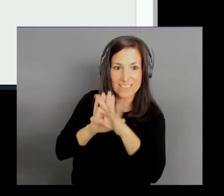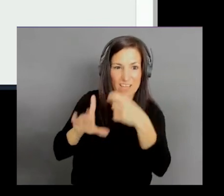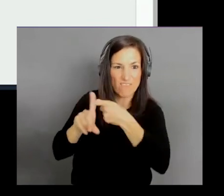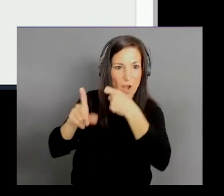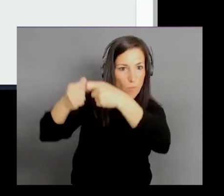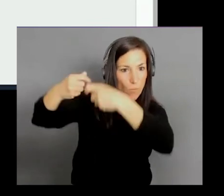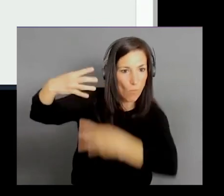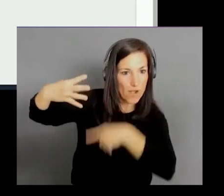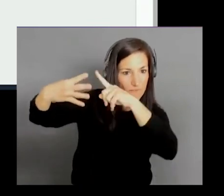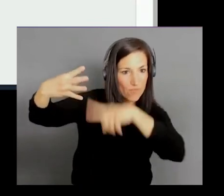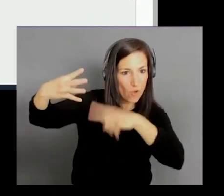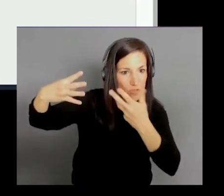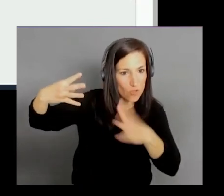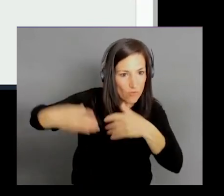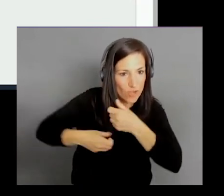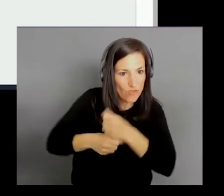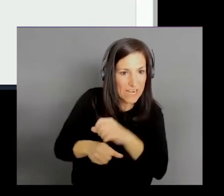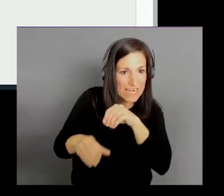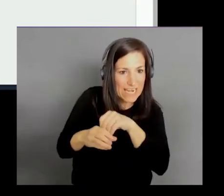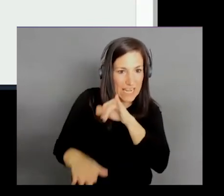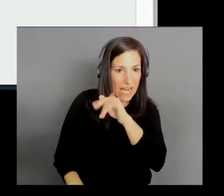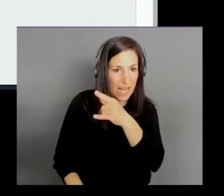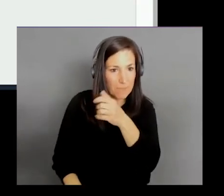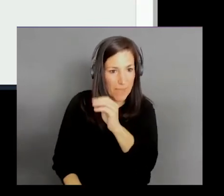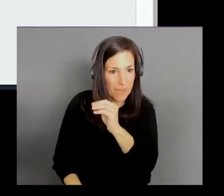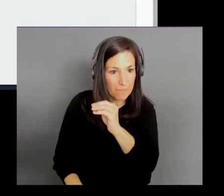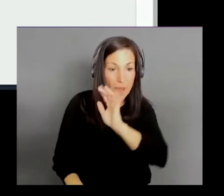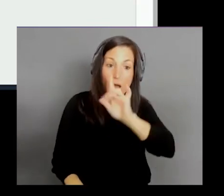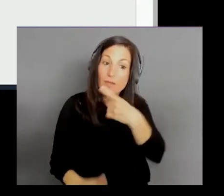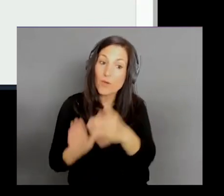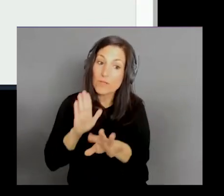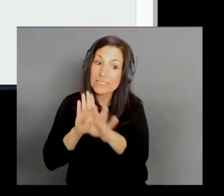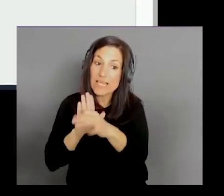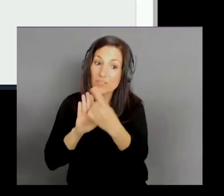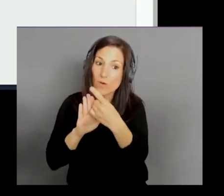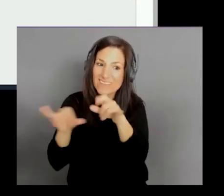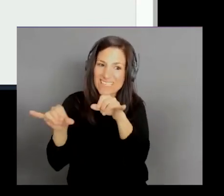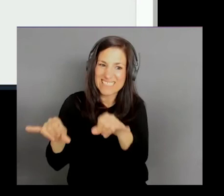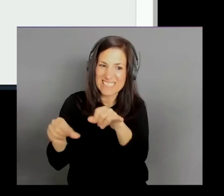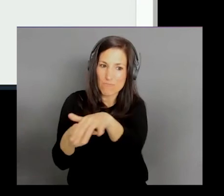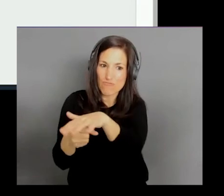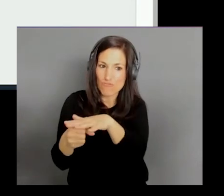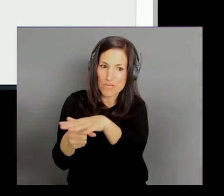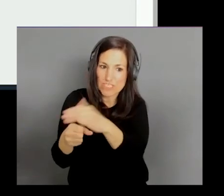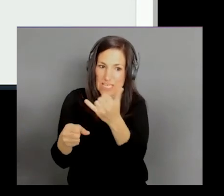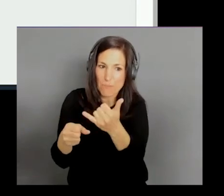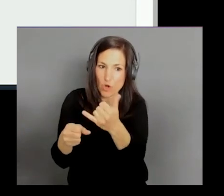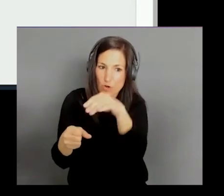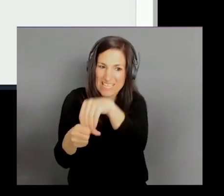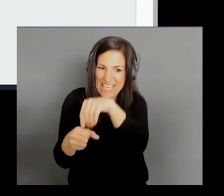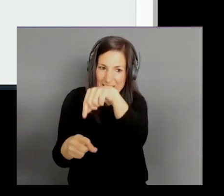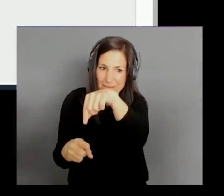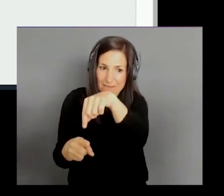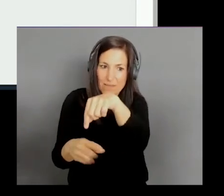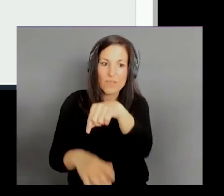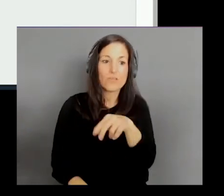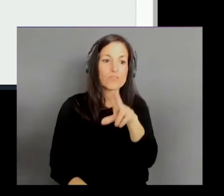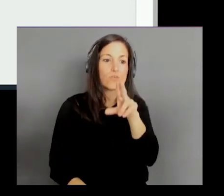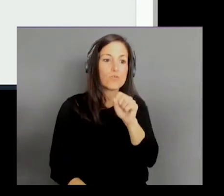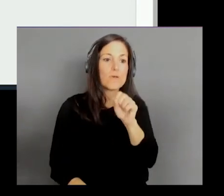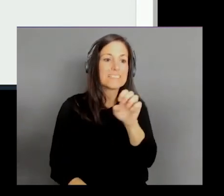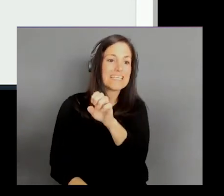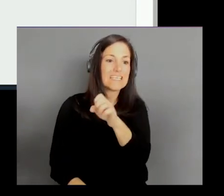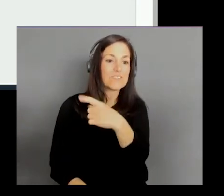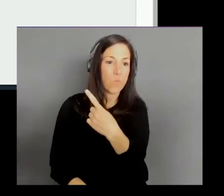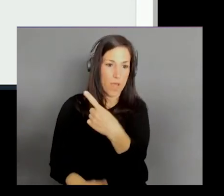created in Icam. Now I can only select one that's in the same region that I'm currently in. So the US East 1 pool, I'm in US